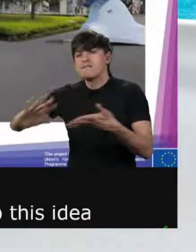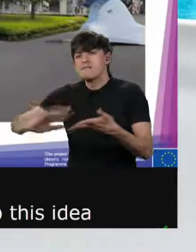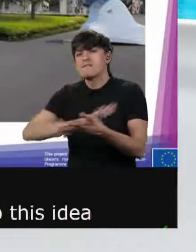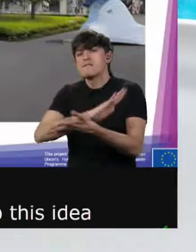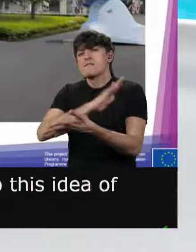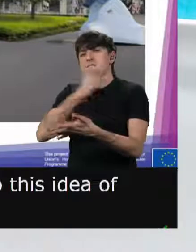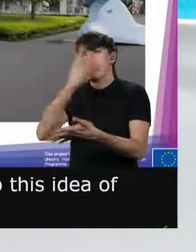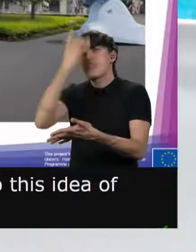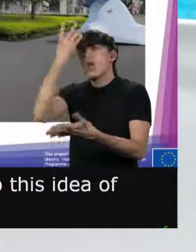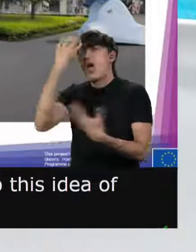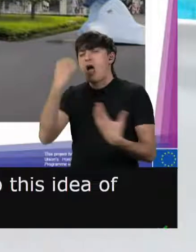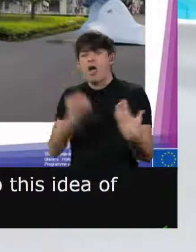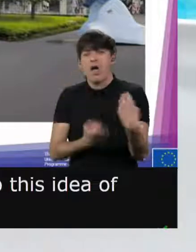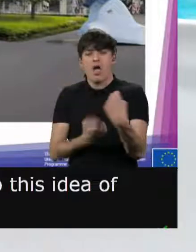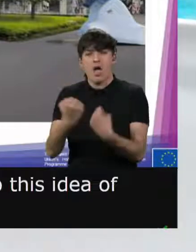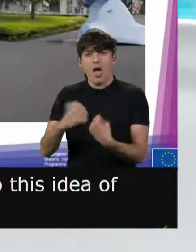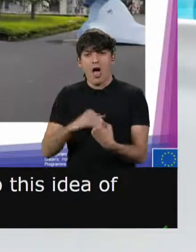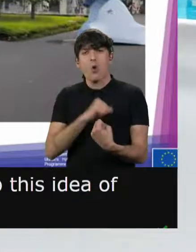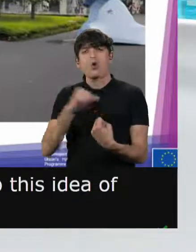vehicles and taxis.